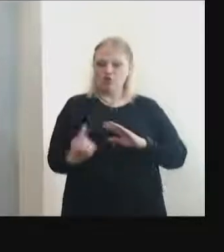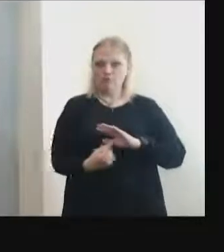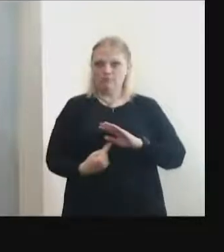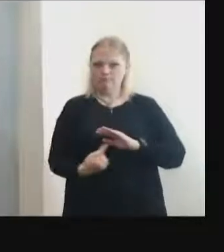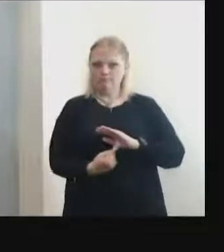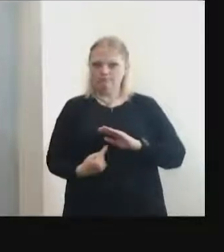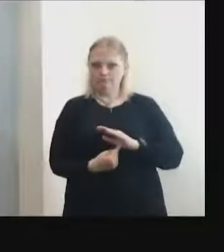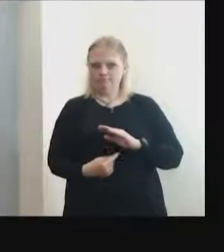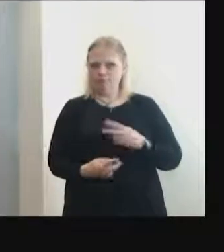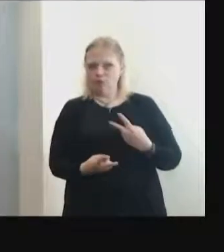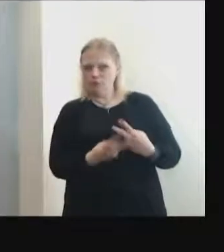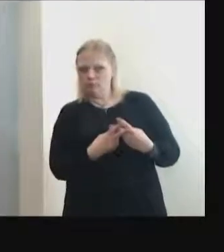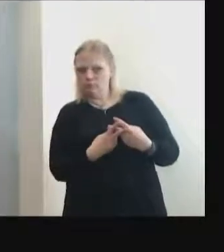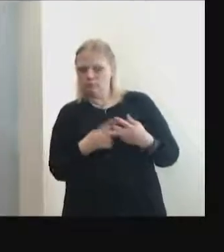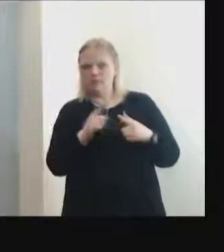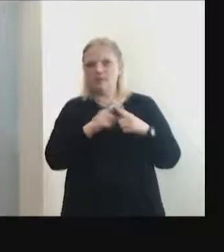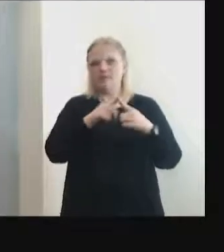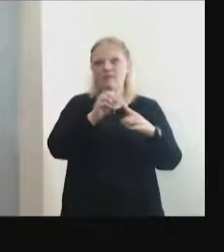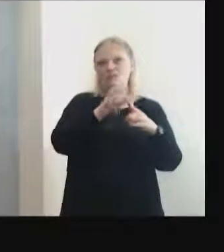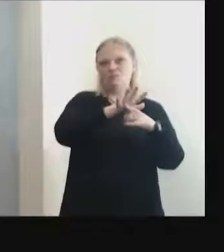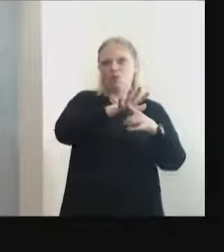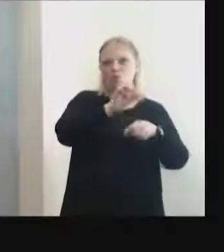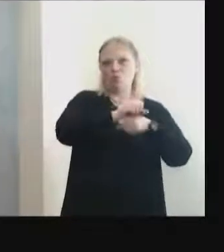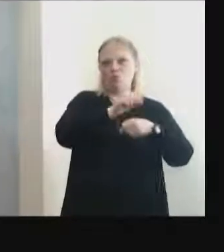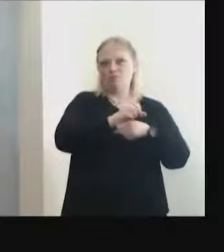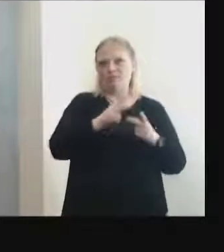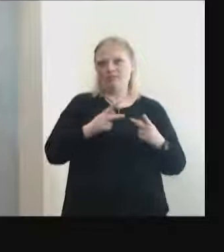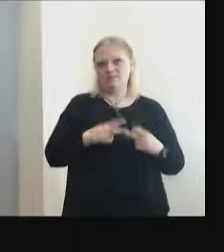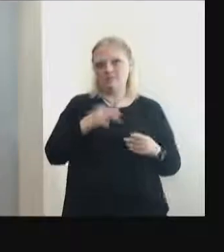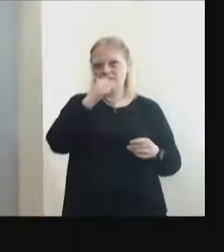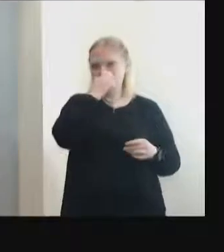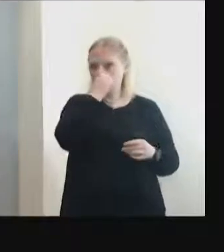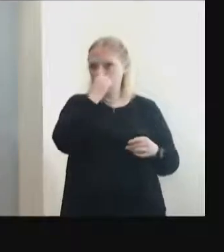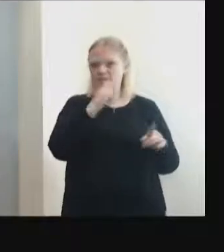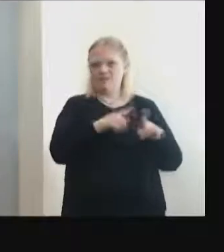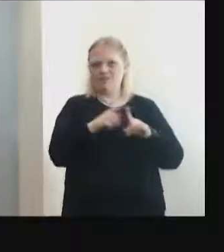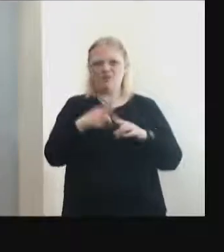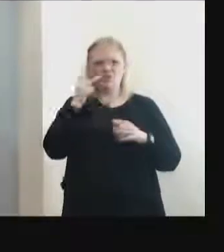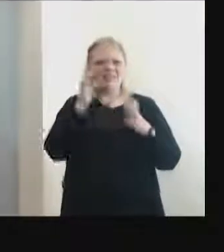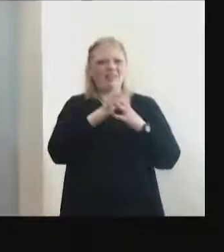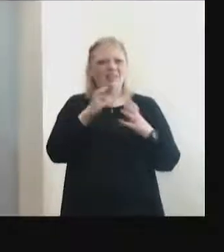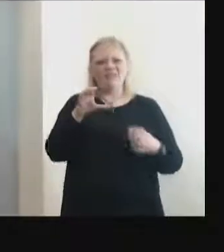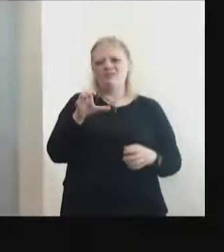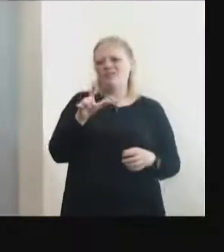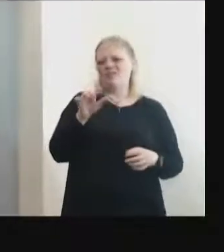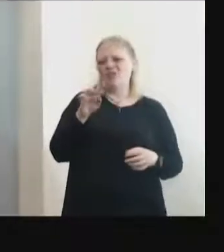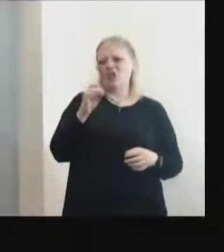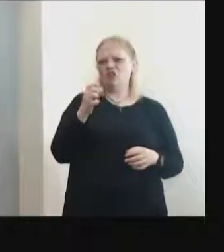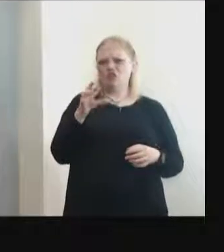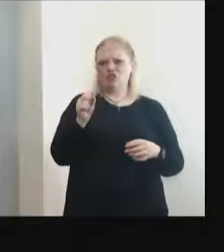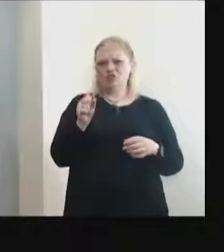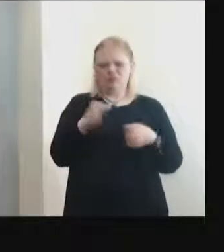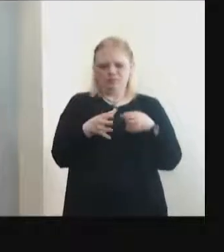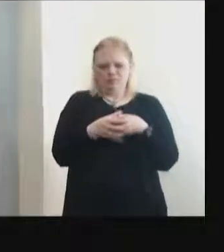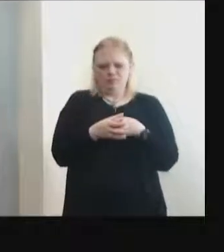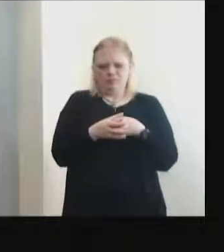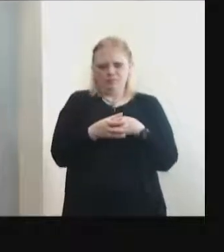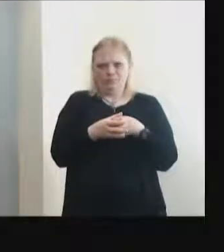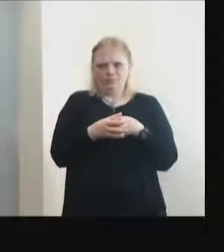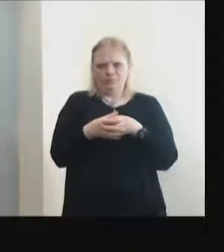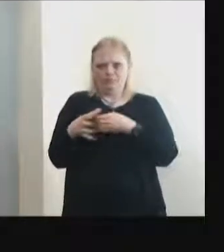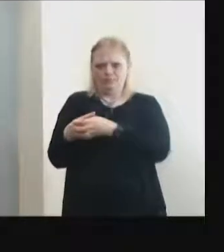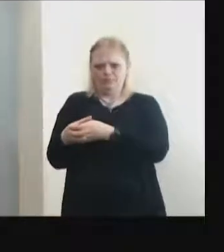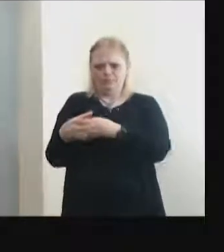and then exposing other people at the workplace. And also, we're seeing a lot more clusters. We're seeing clusters in cases in